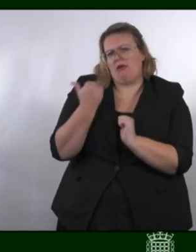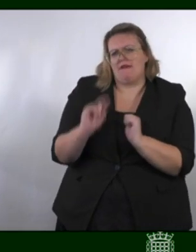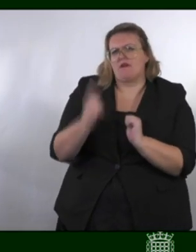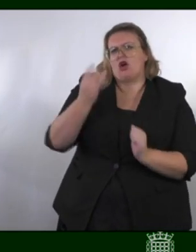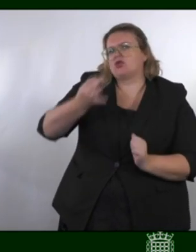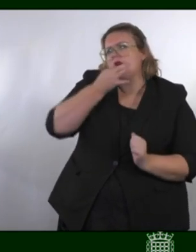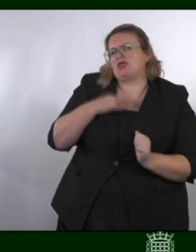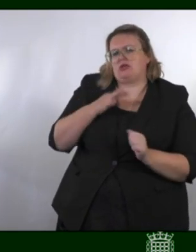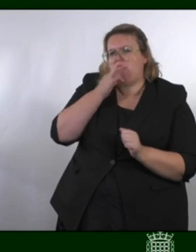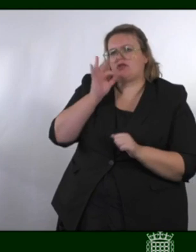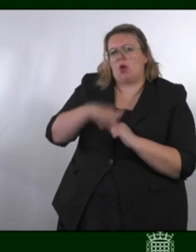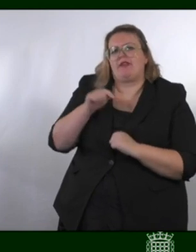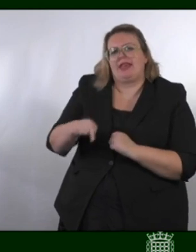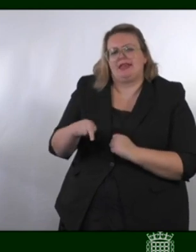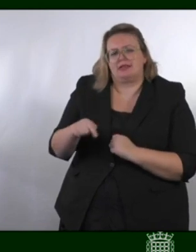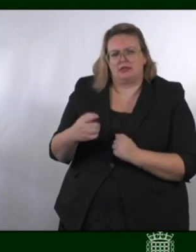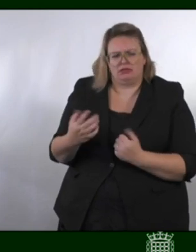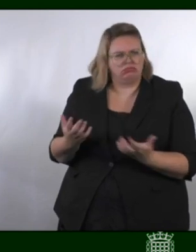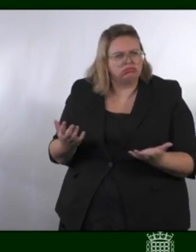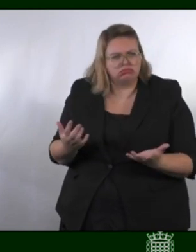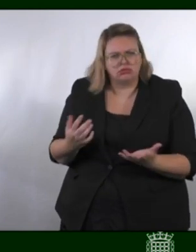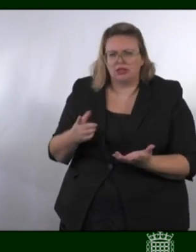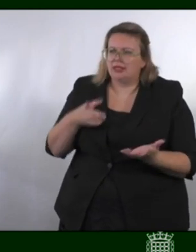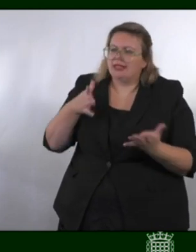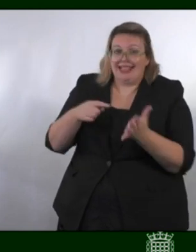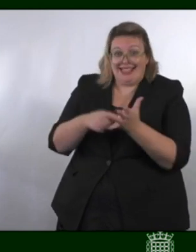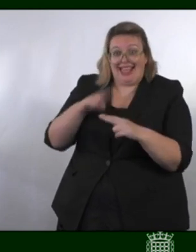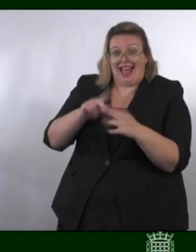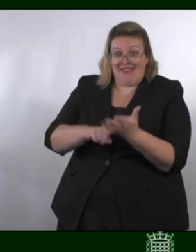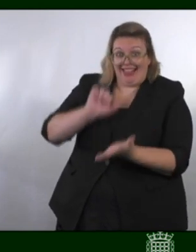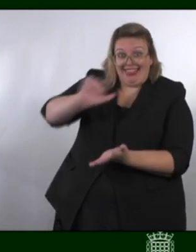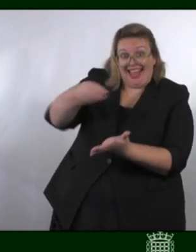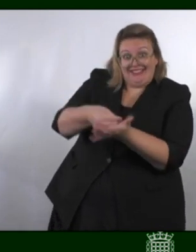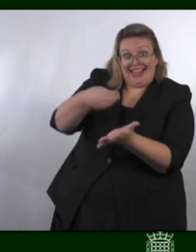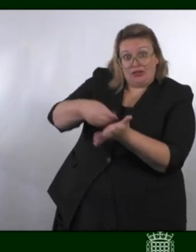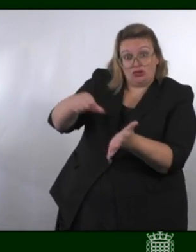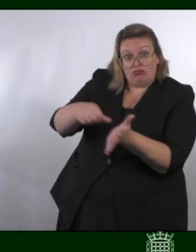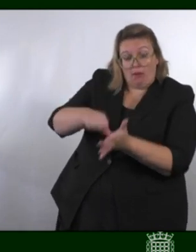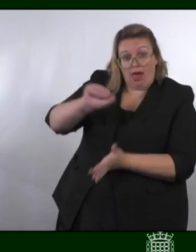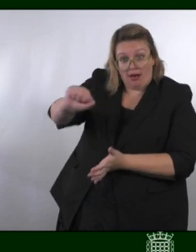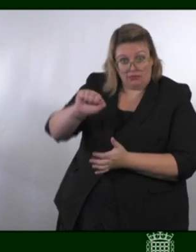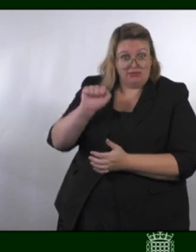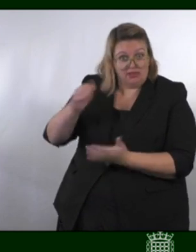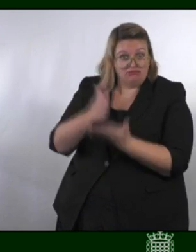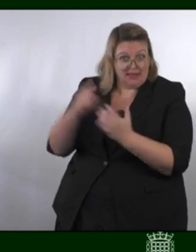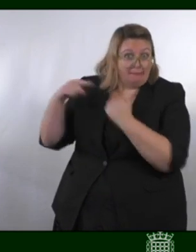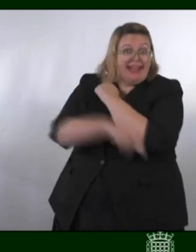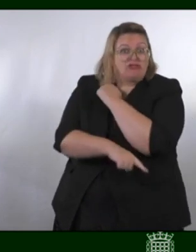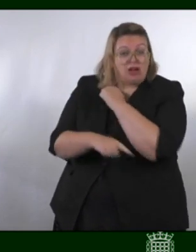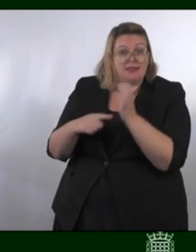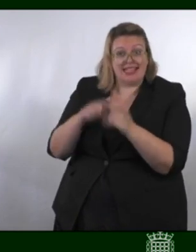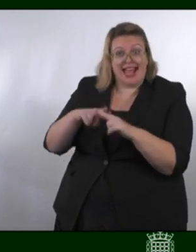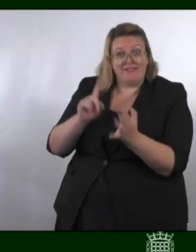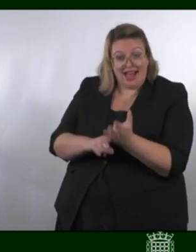question, is that the black hole in TfL's finances, the bankruptcy of TfL, which was left, by the way,